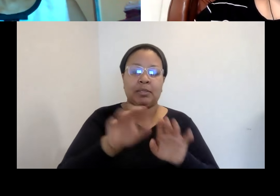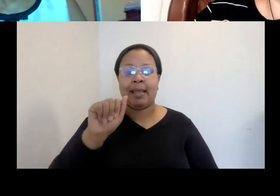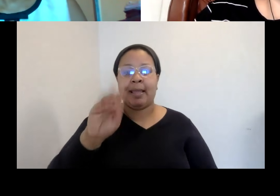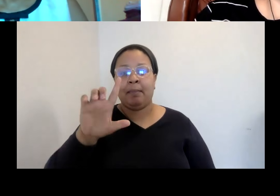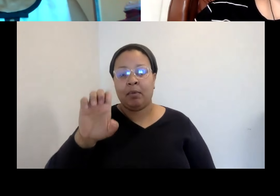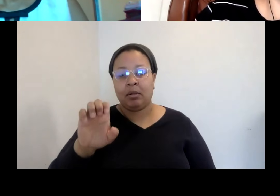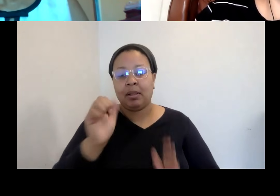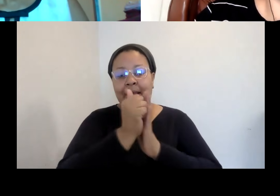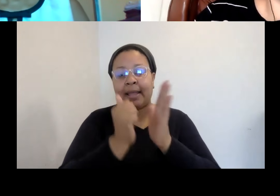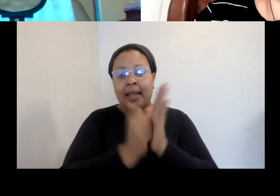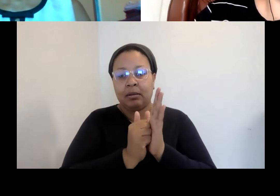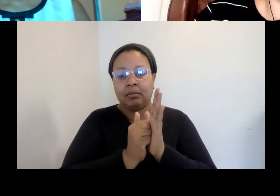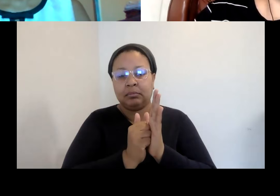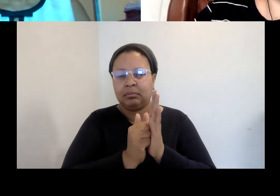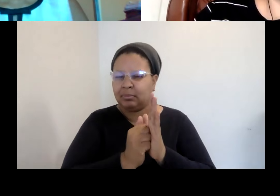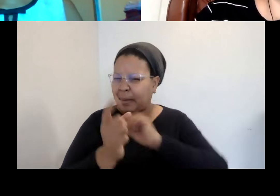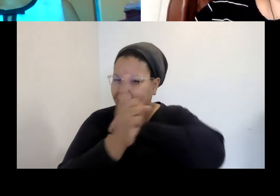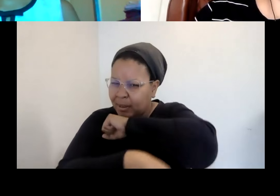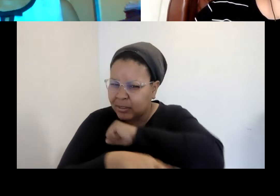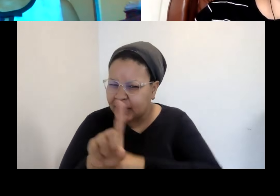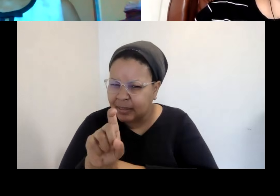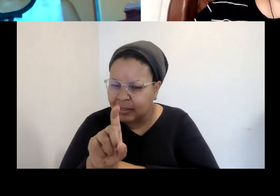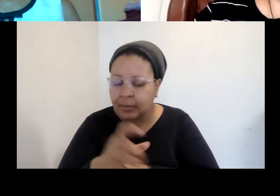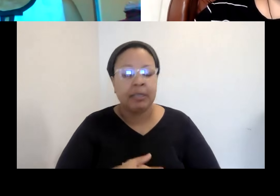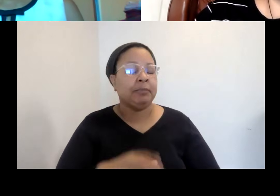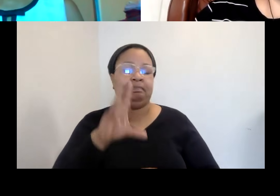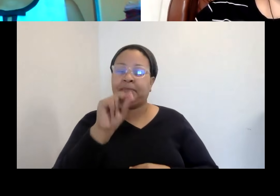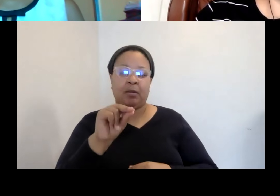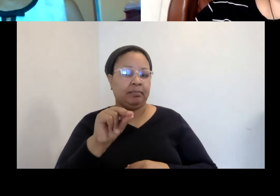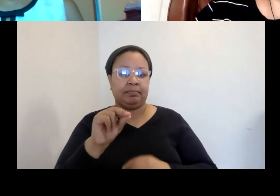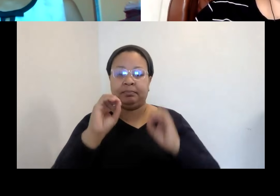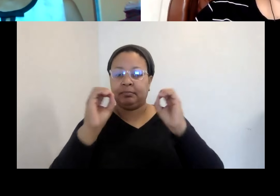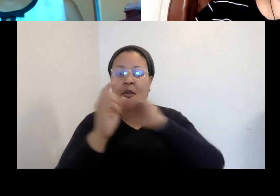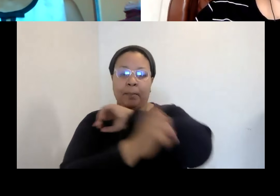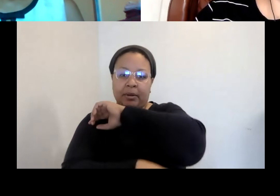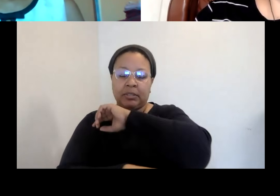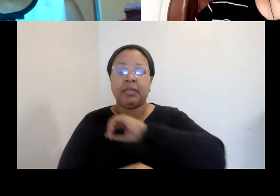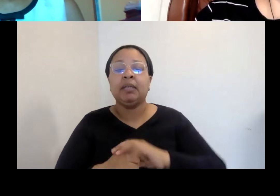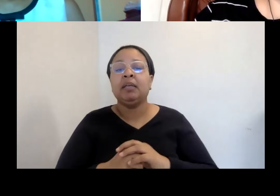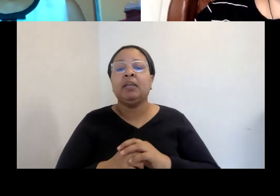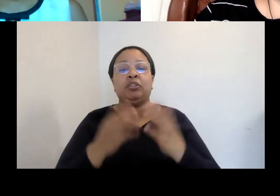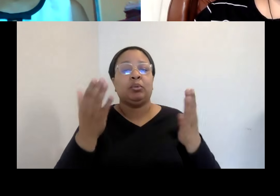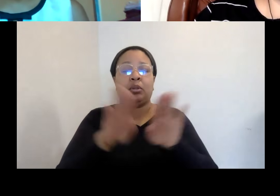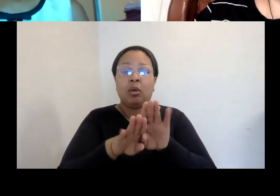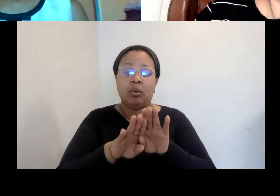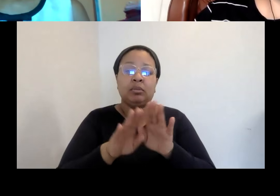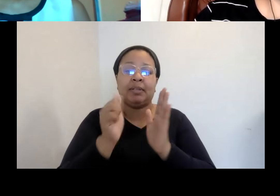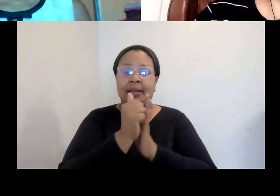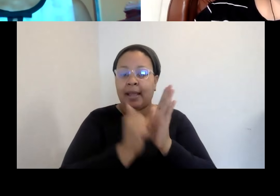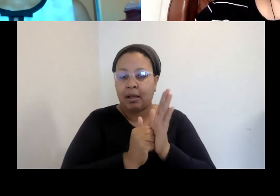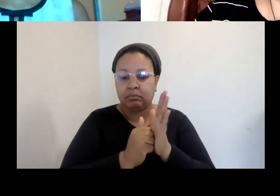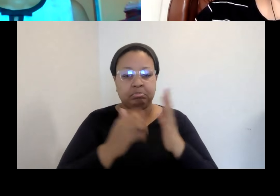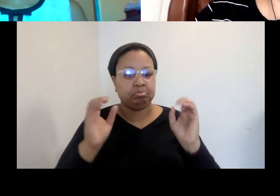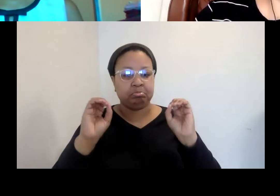penalty? And is there a penalty? No, there's not a penalty to close an account or anything like that. Definitely